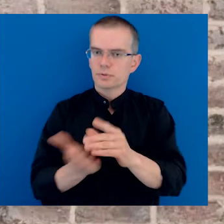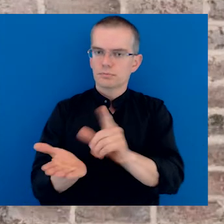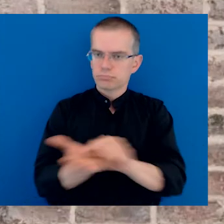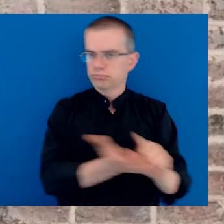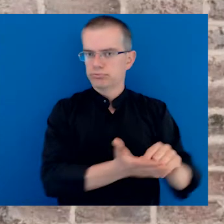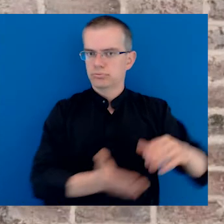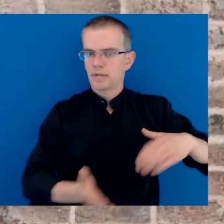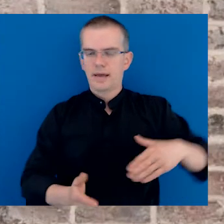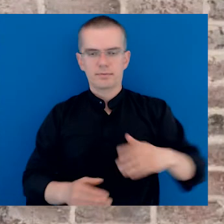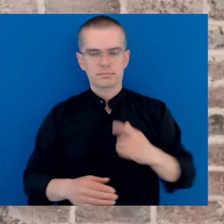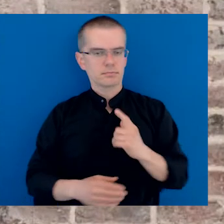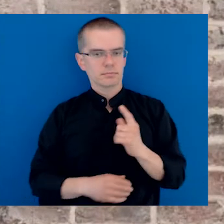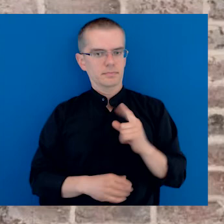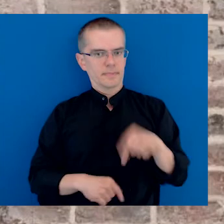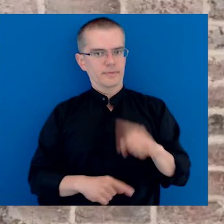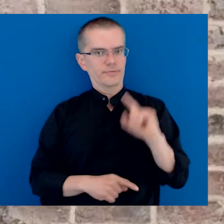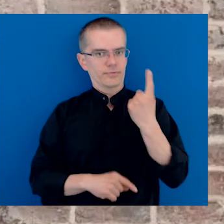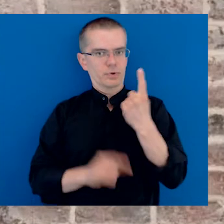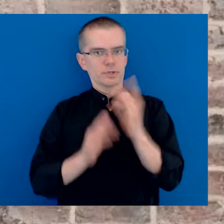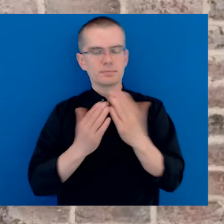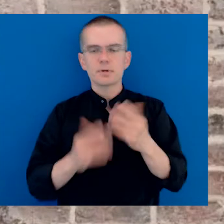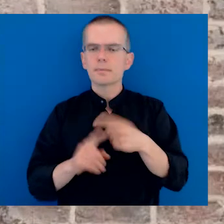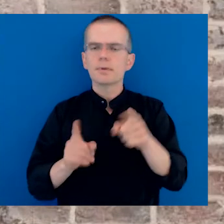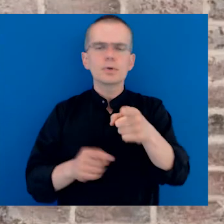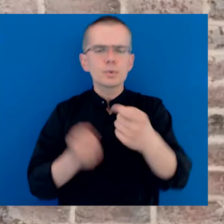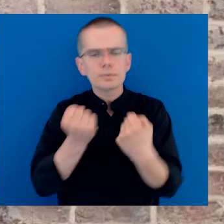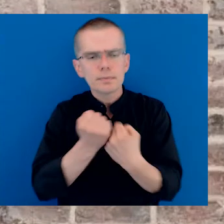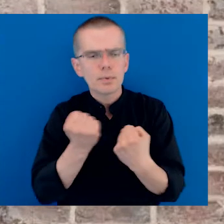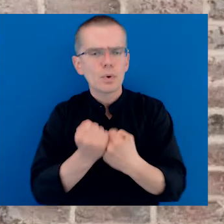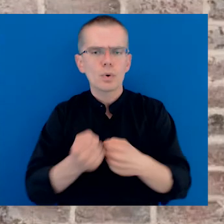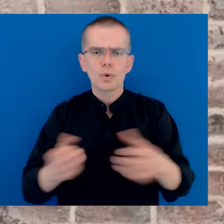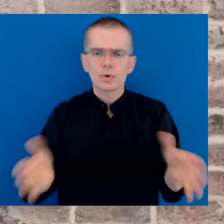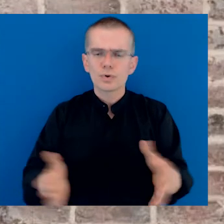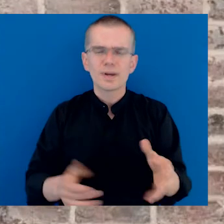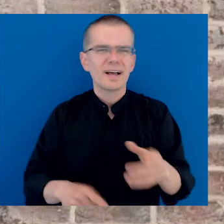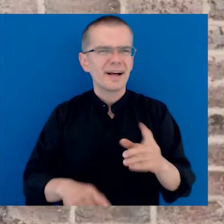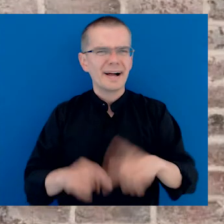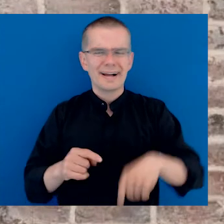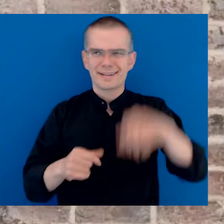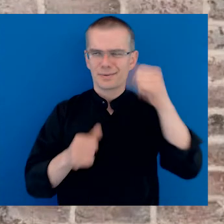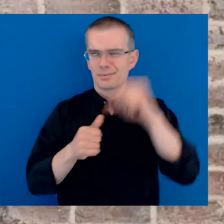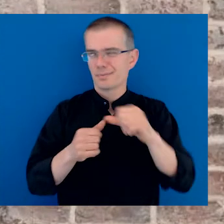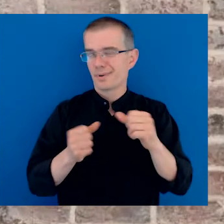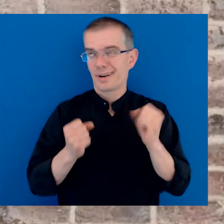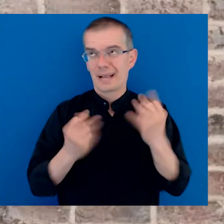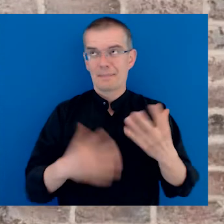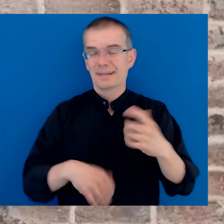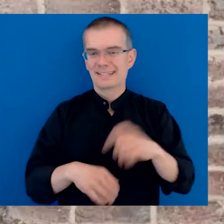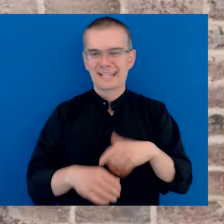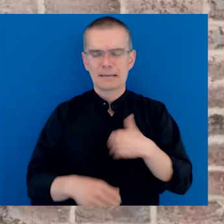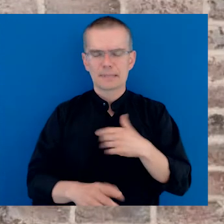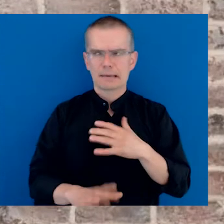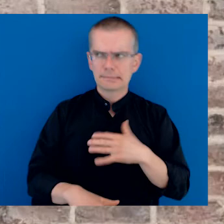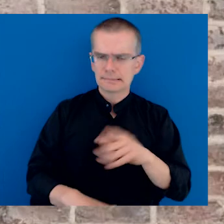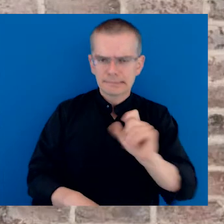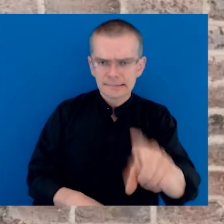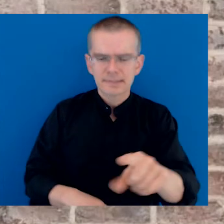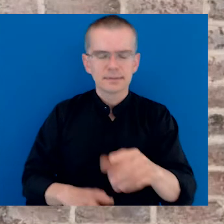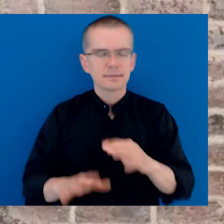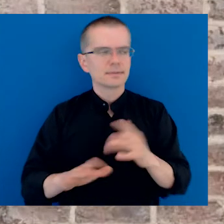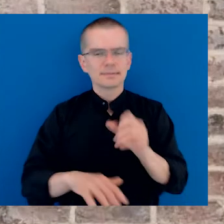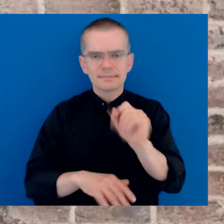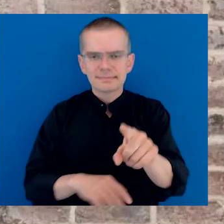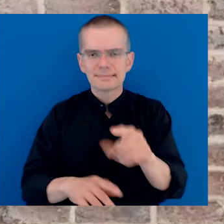you were just absolutely encouraging, supportive. I can't remember how many times I went to you with more questions